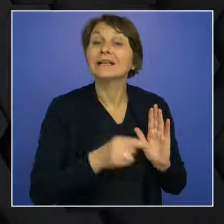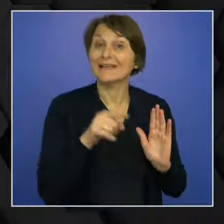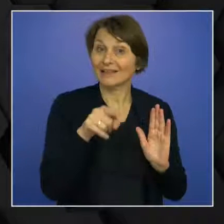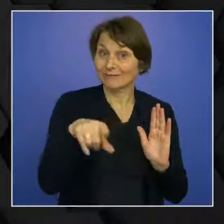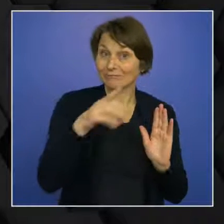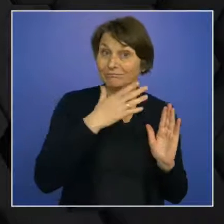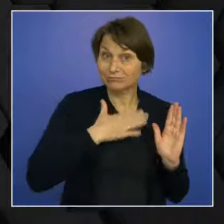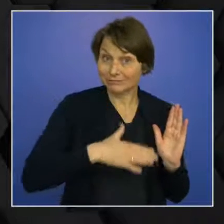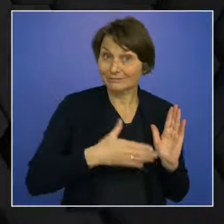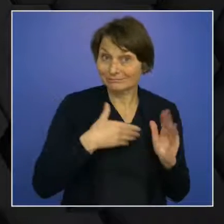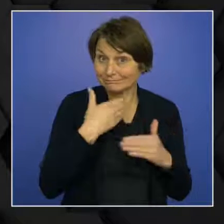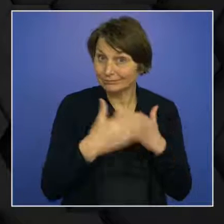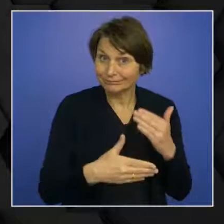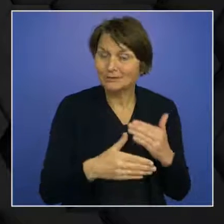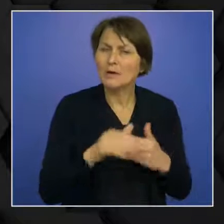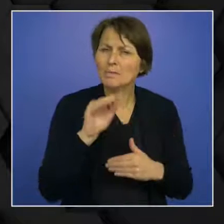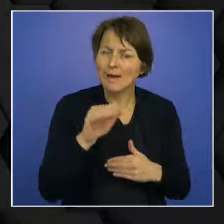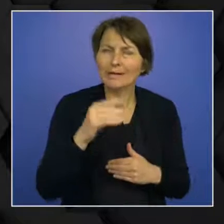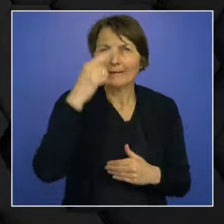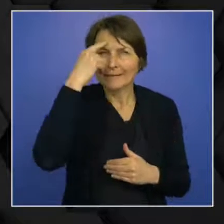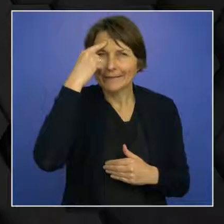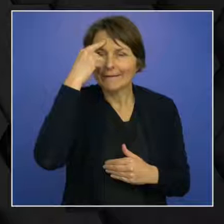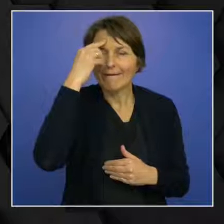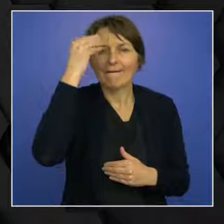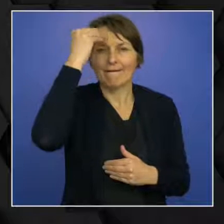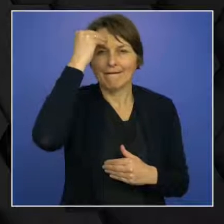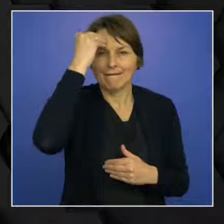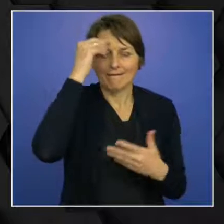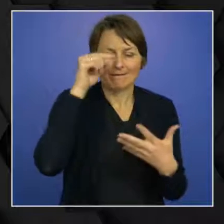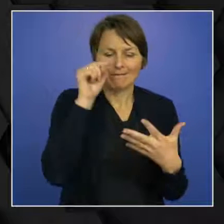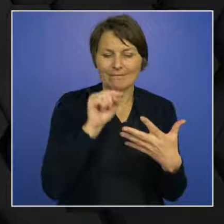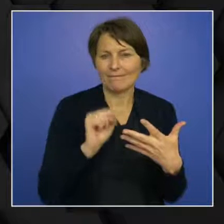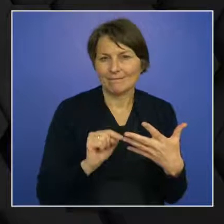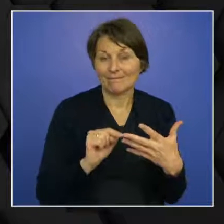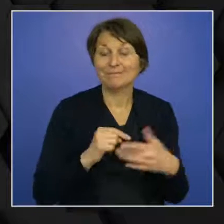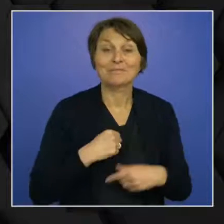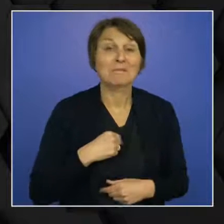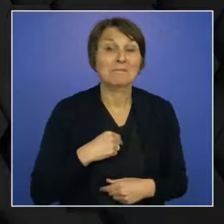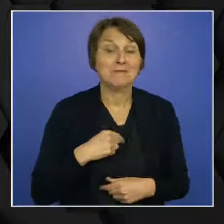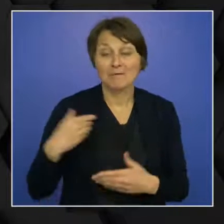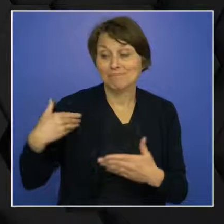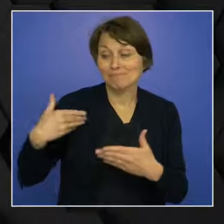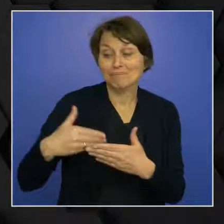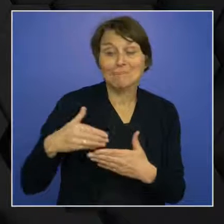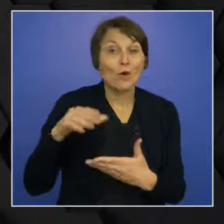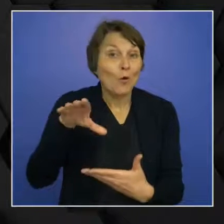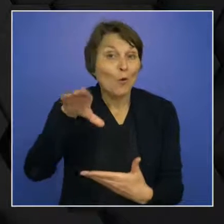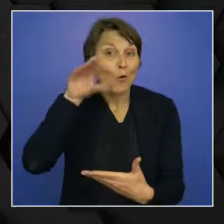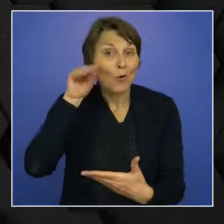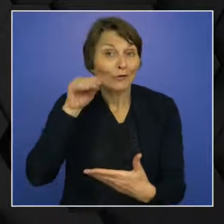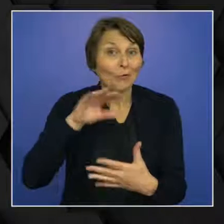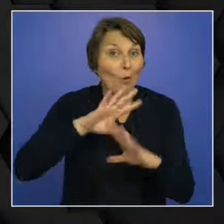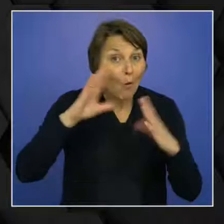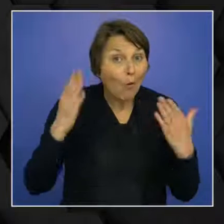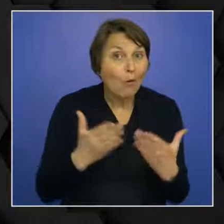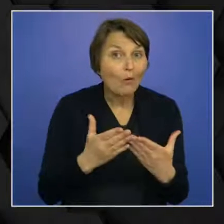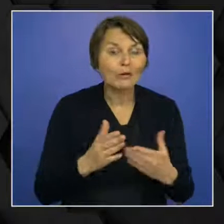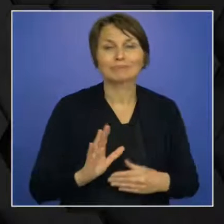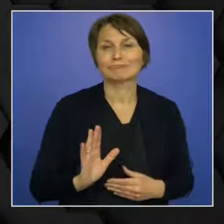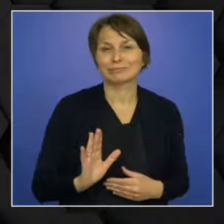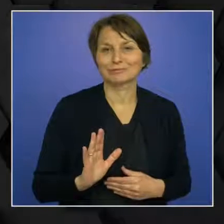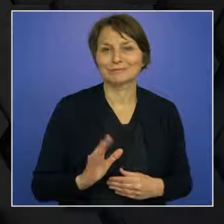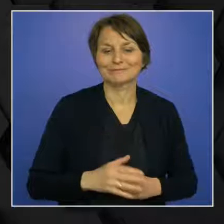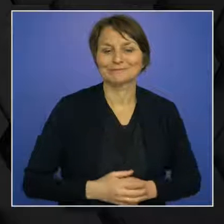you have to keep certain things in mind. So the things I learned, I'm sure I've not covered them all, is like one thing. If you